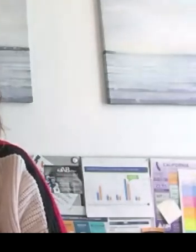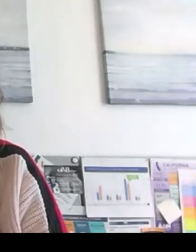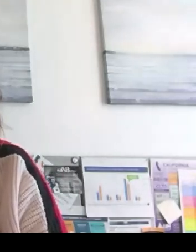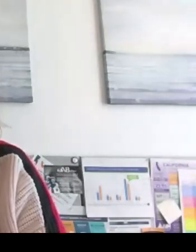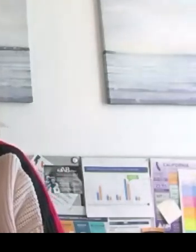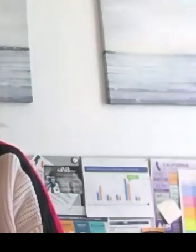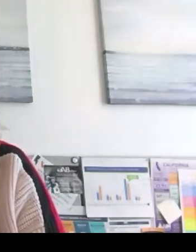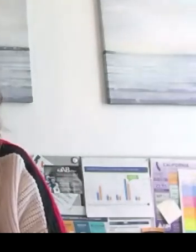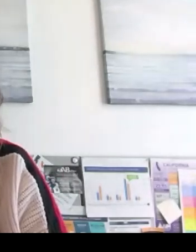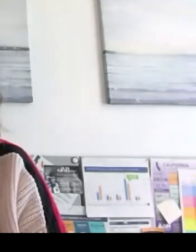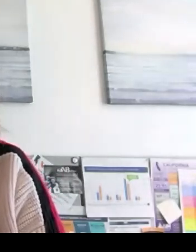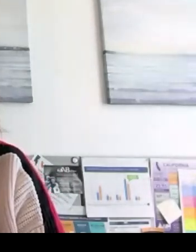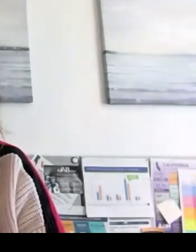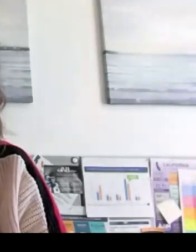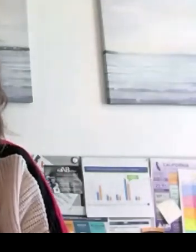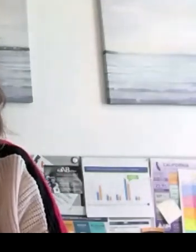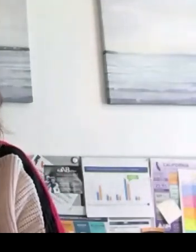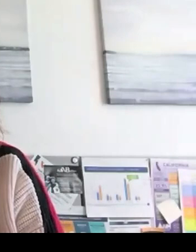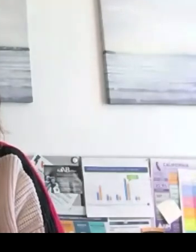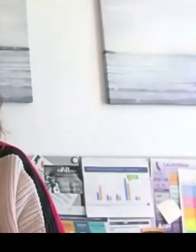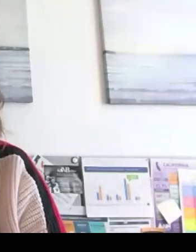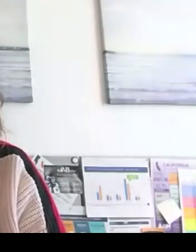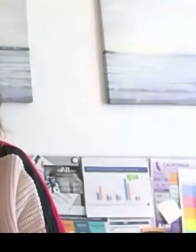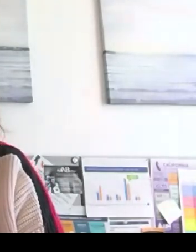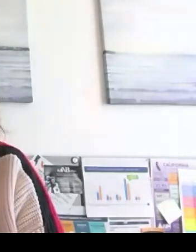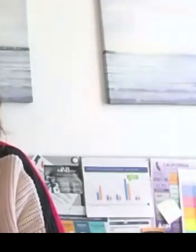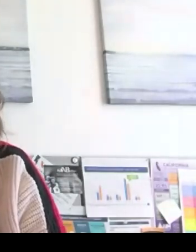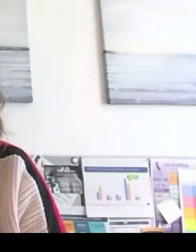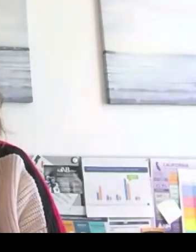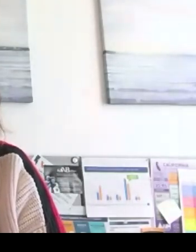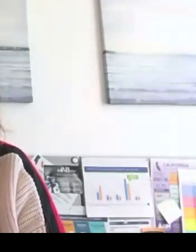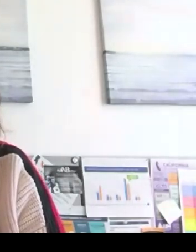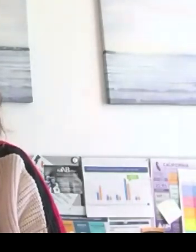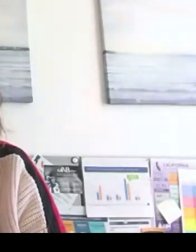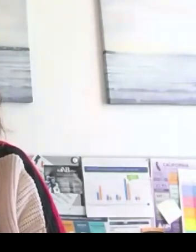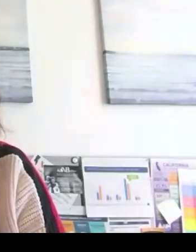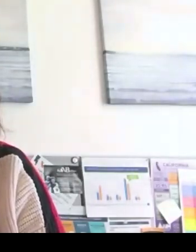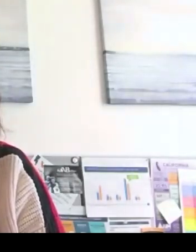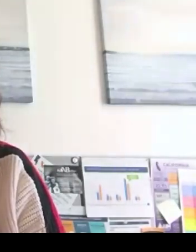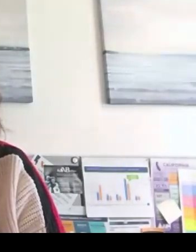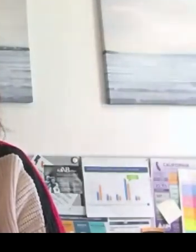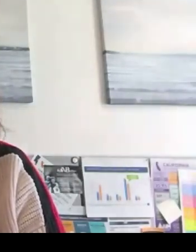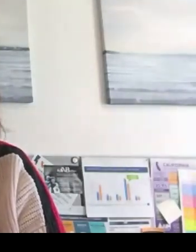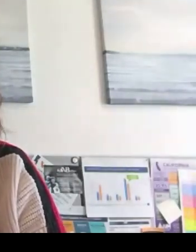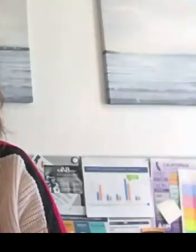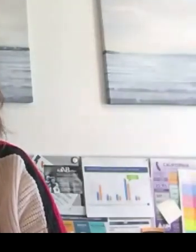understand that there is hope in grief and in transition of life.